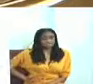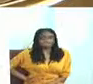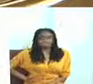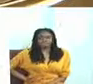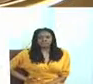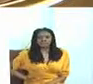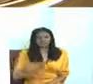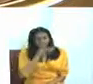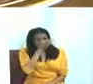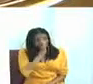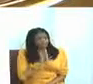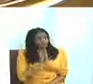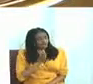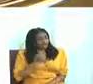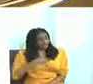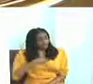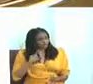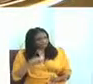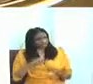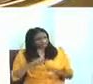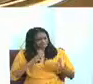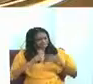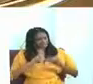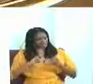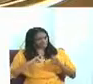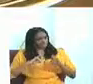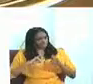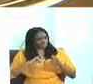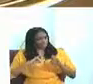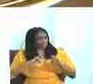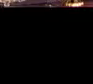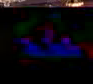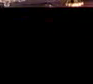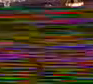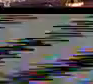God, as we take on the challenge of coming to this table,